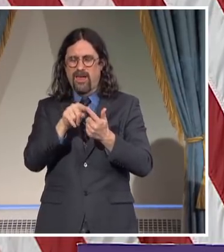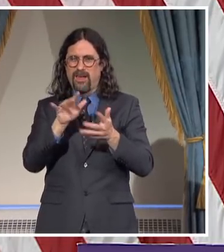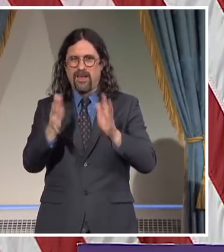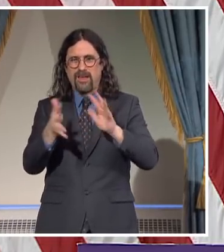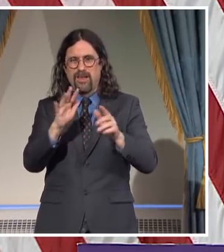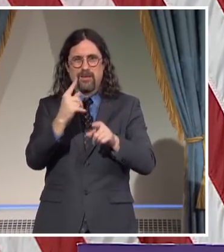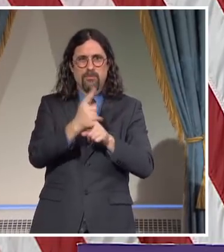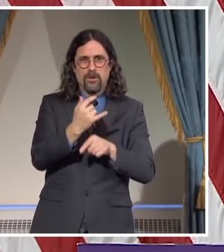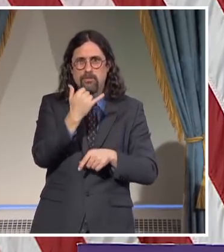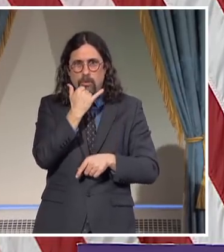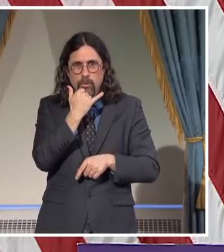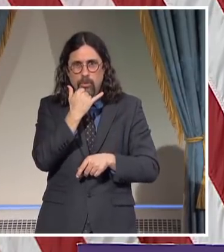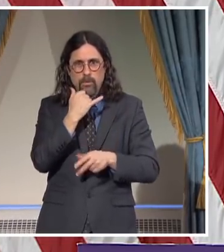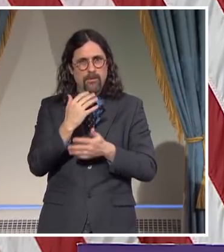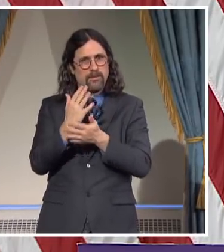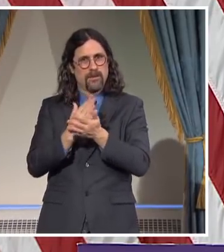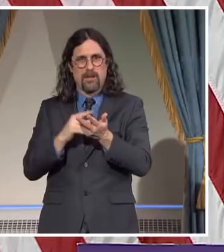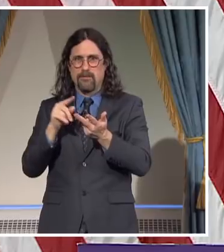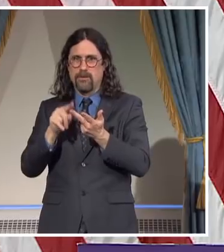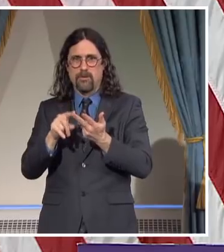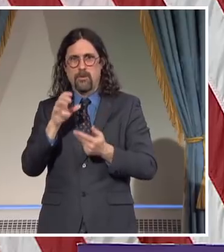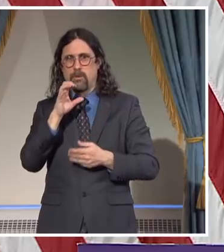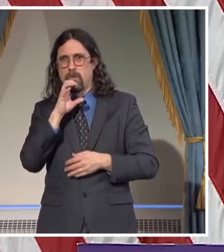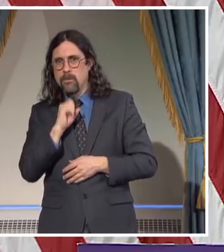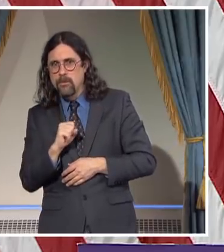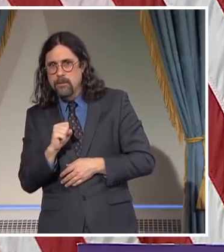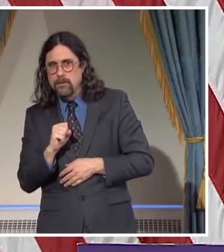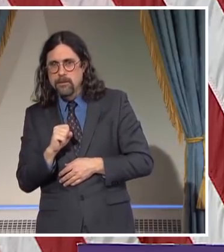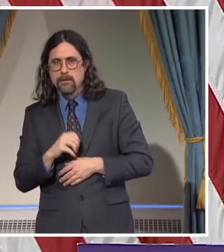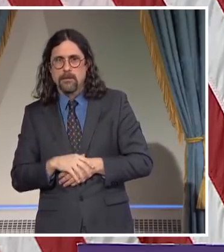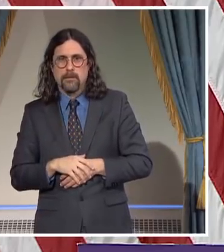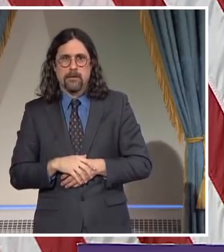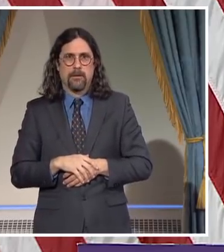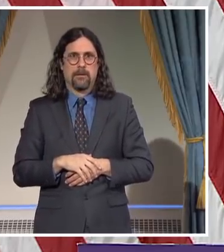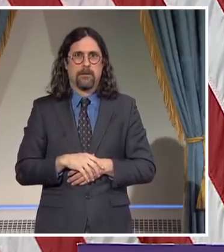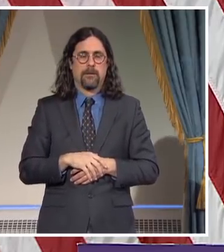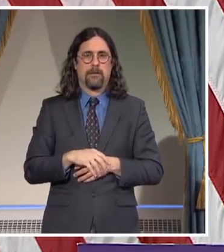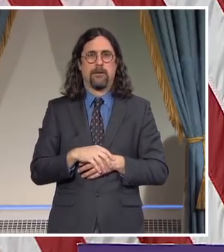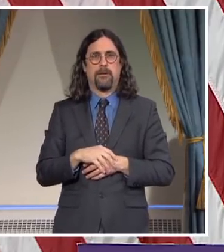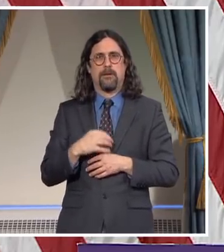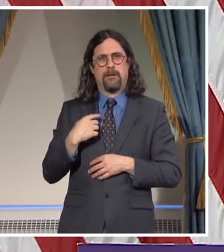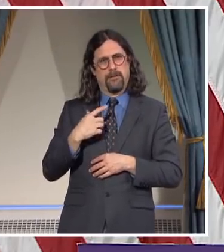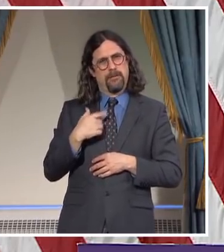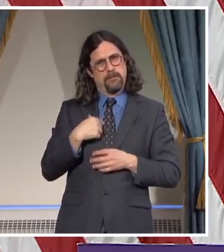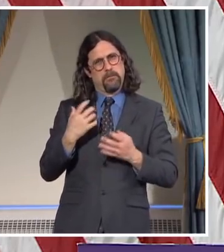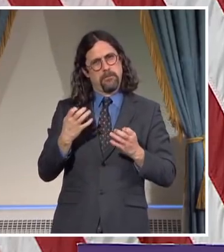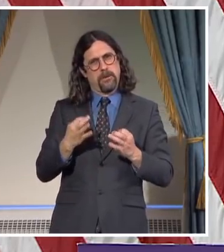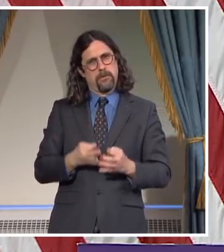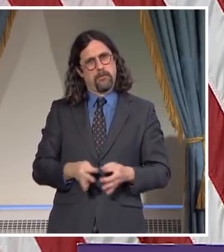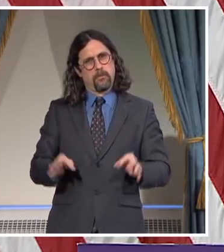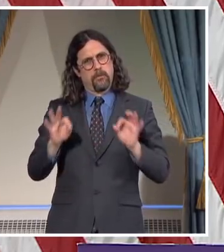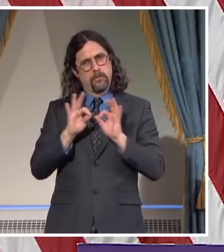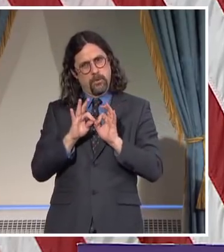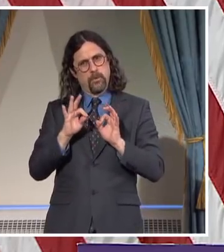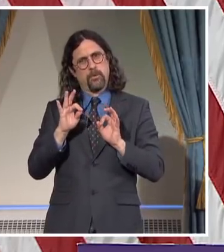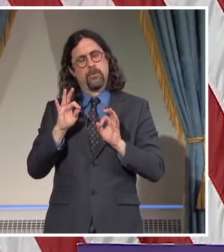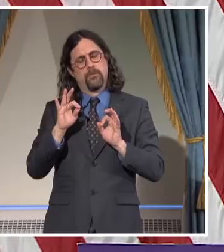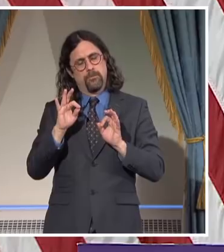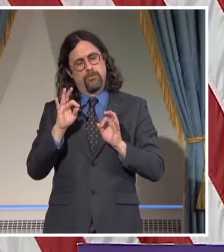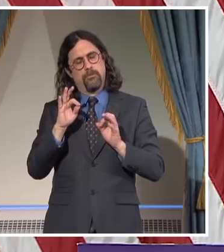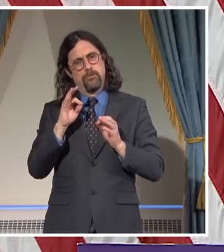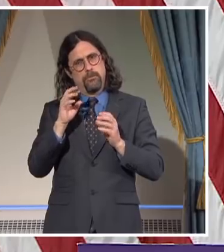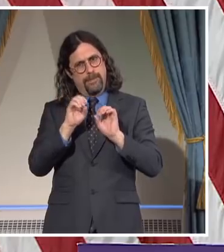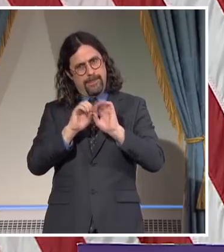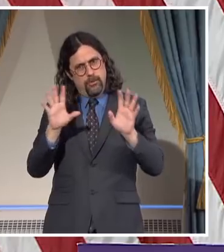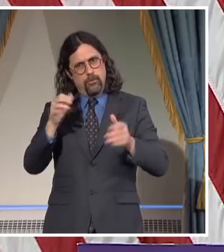I have heard them from folks in my administration, are that we have capacity right now. We have capacity for a